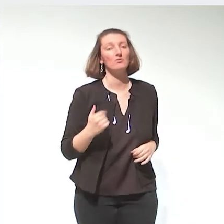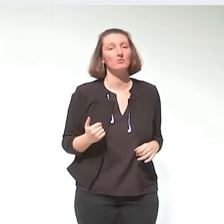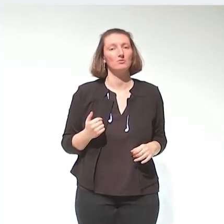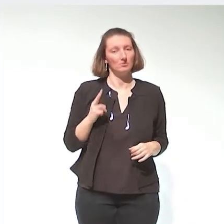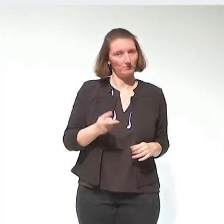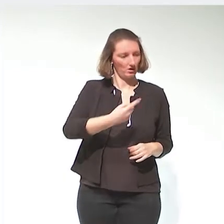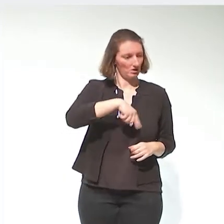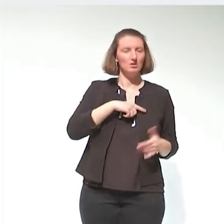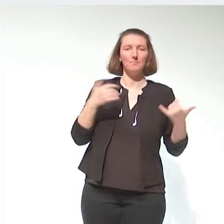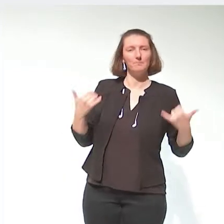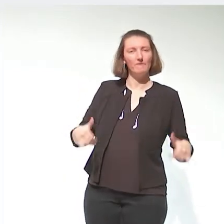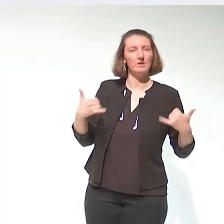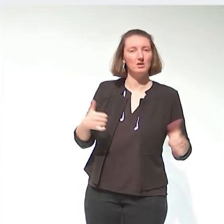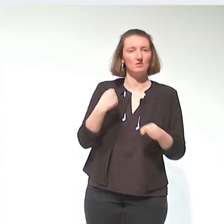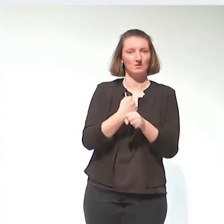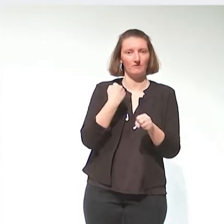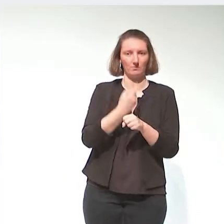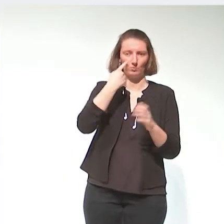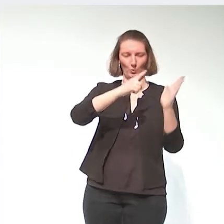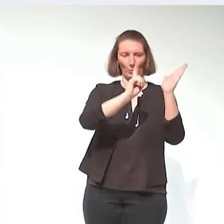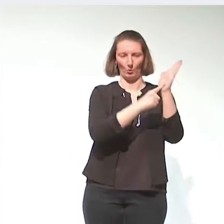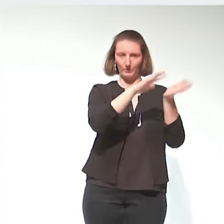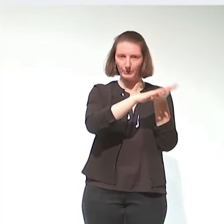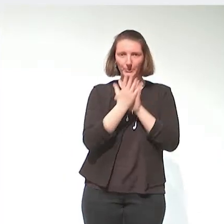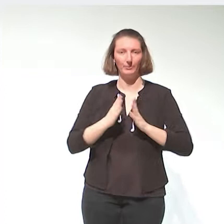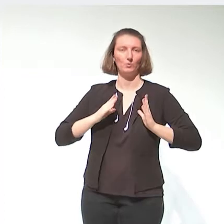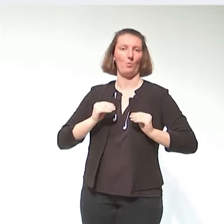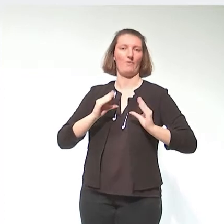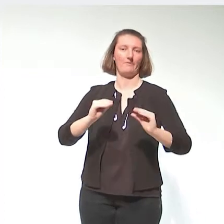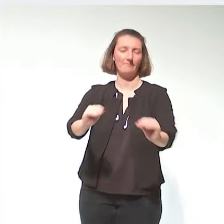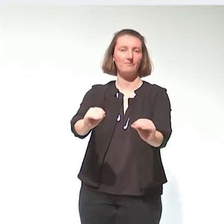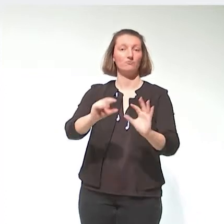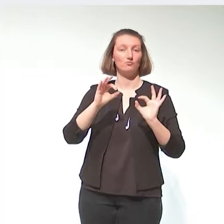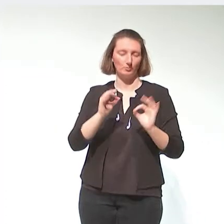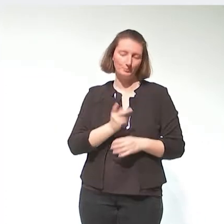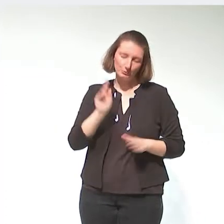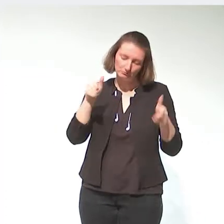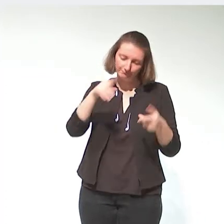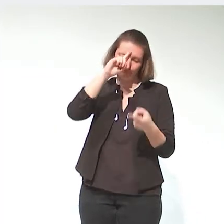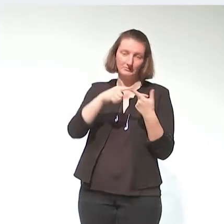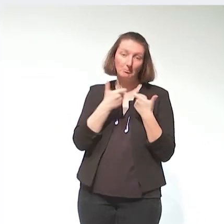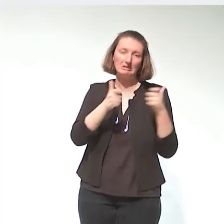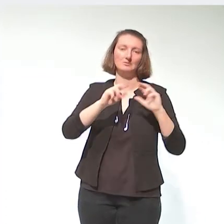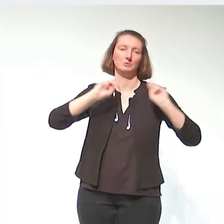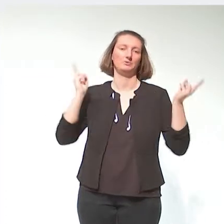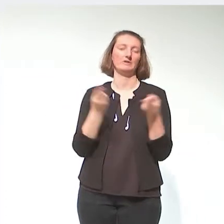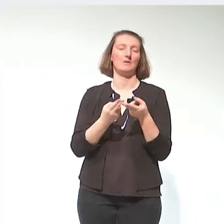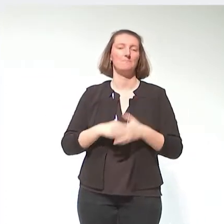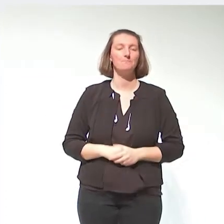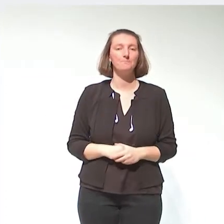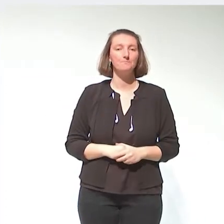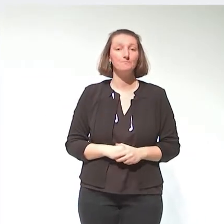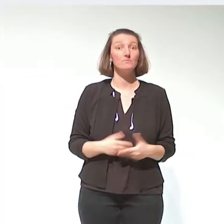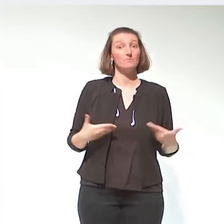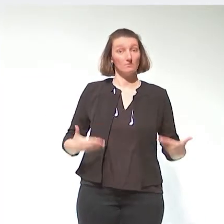And I know that we still have many expectations. Of course, much remains to be done in order to improve